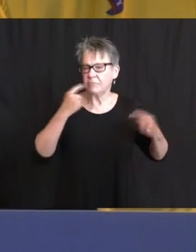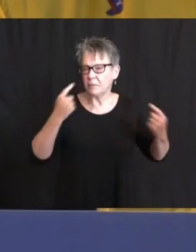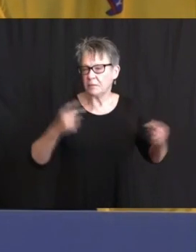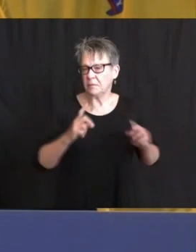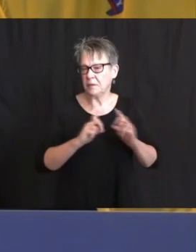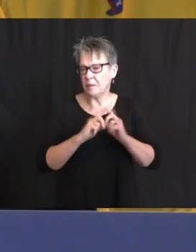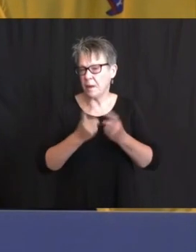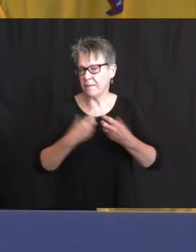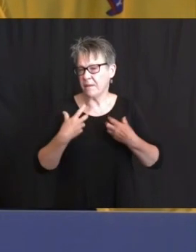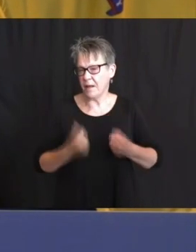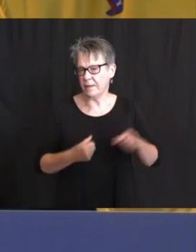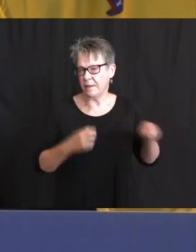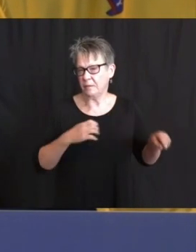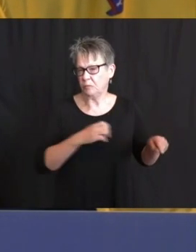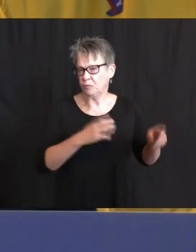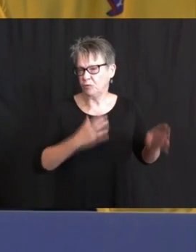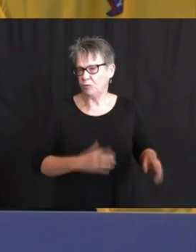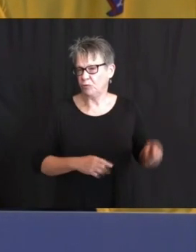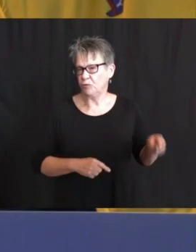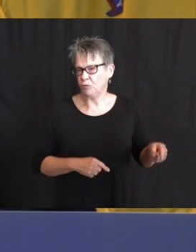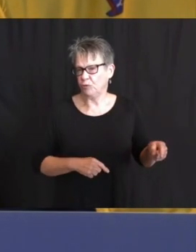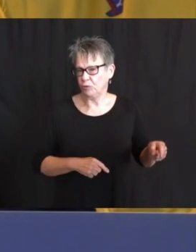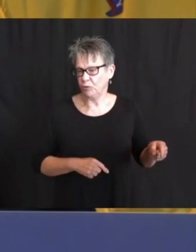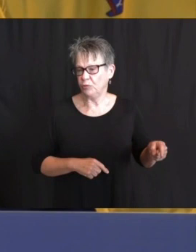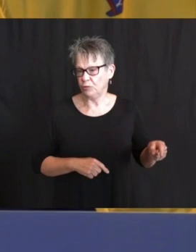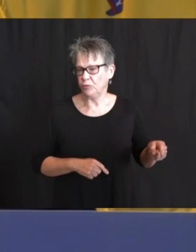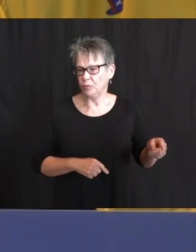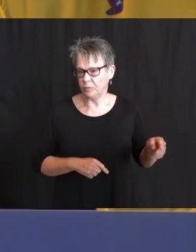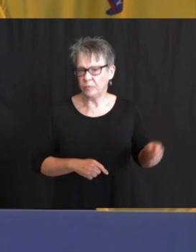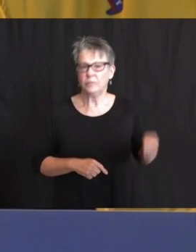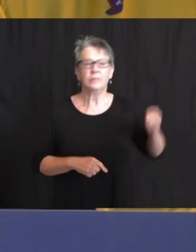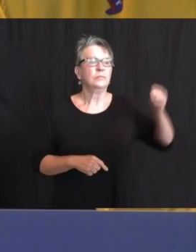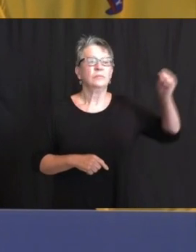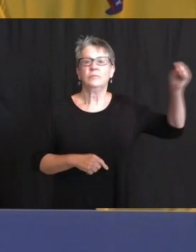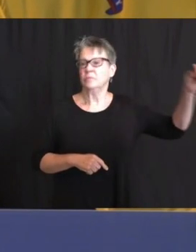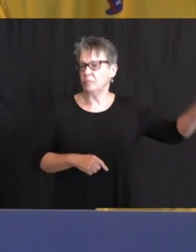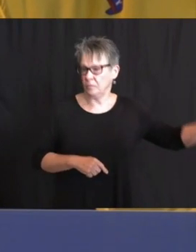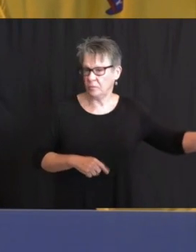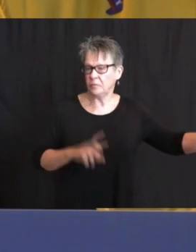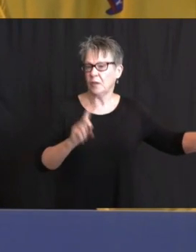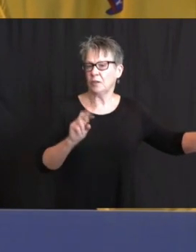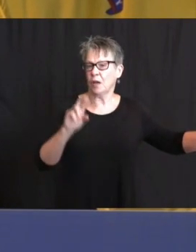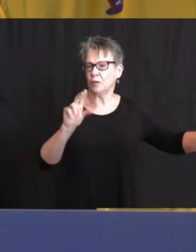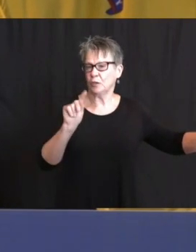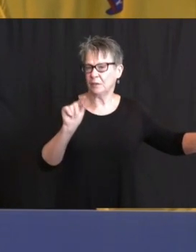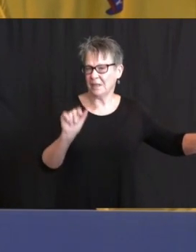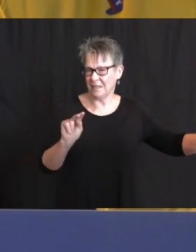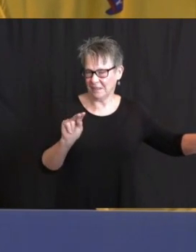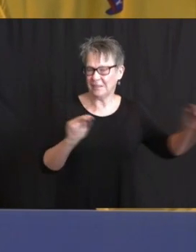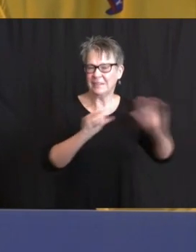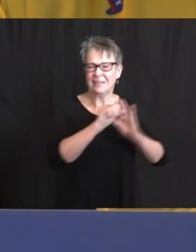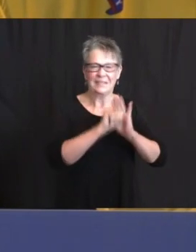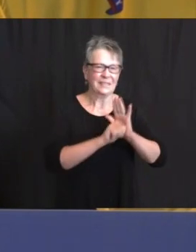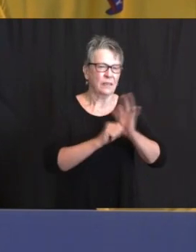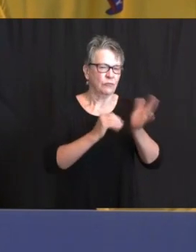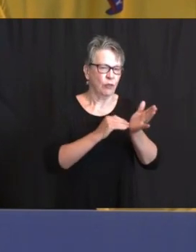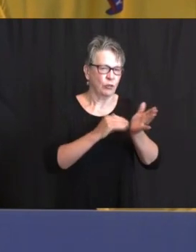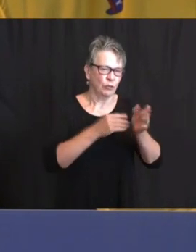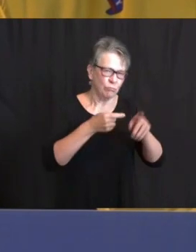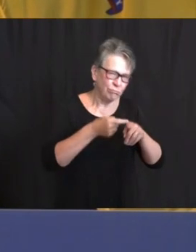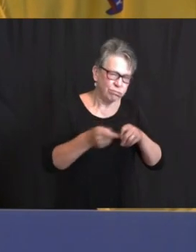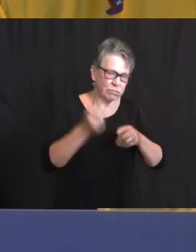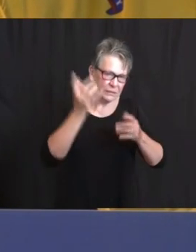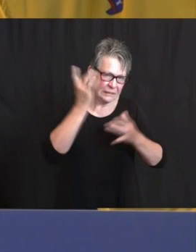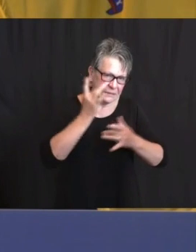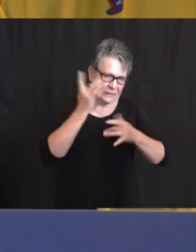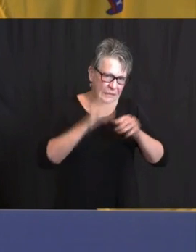of Health, Judy Persichilli. To her right, another familiar face, State Epidemiologist, Dr. Christina Tan. Great to have you both.